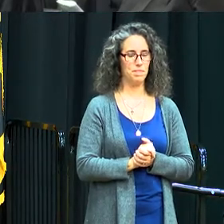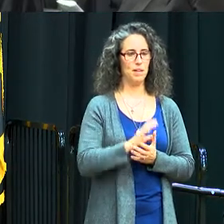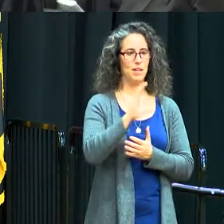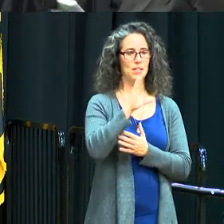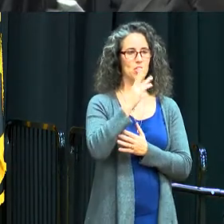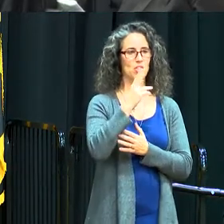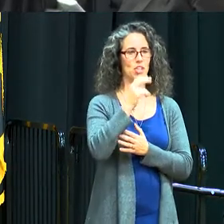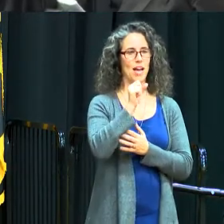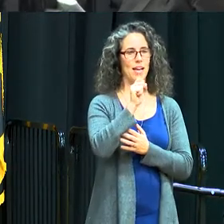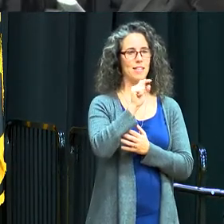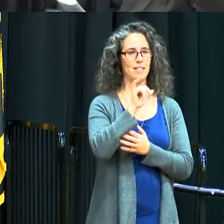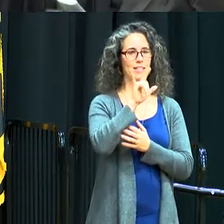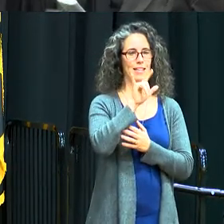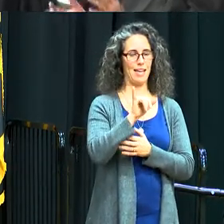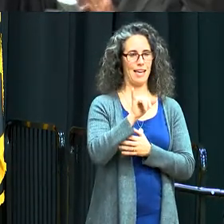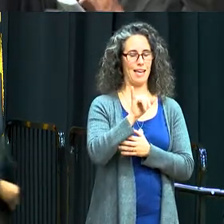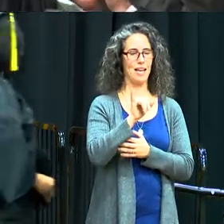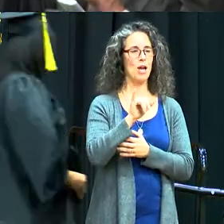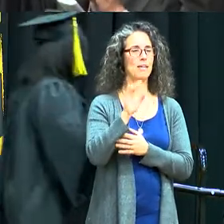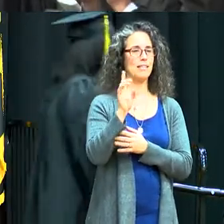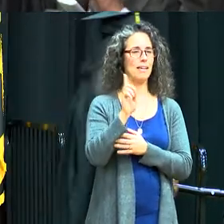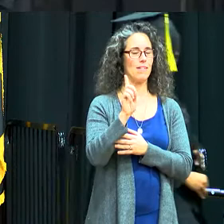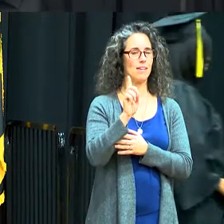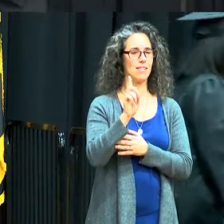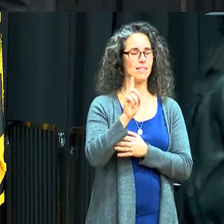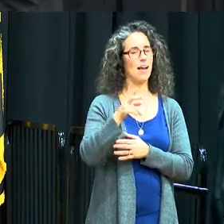Chastity B. Davis, High Honors.